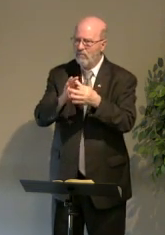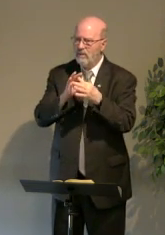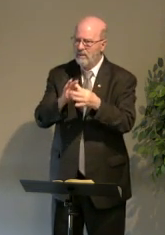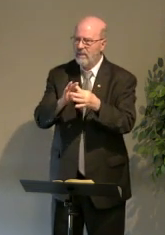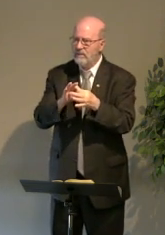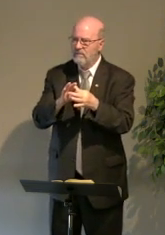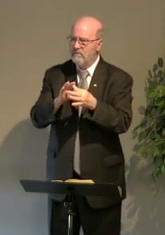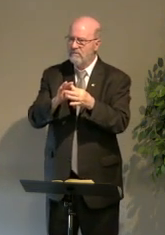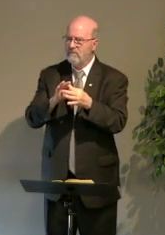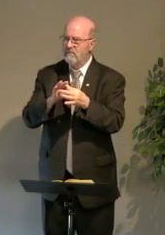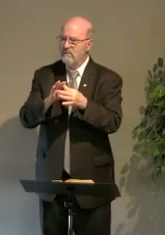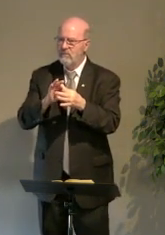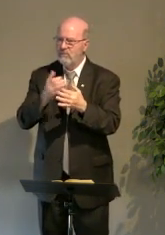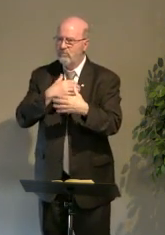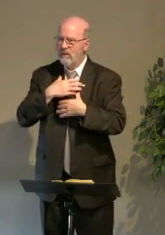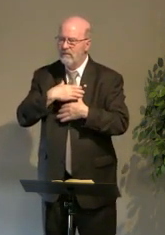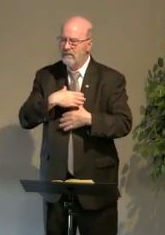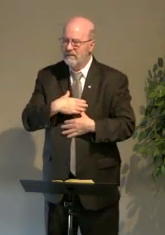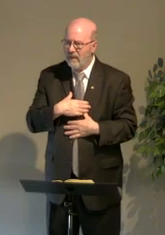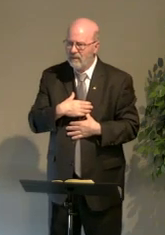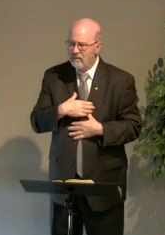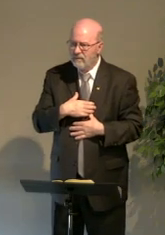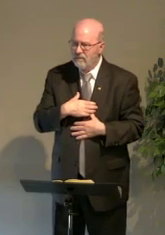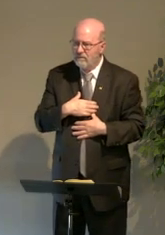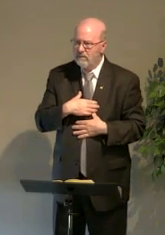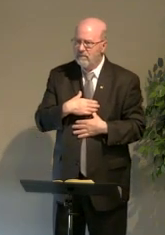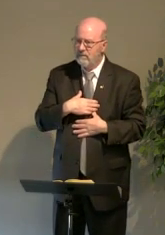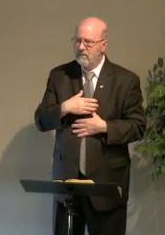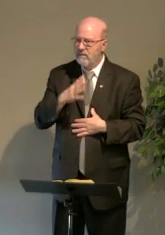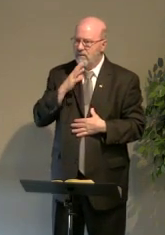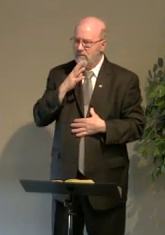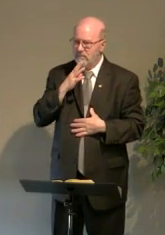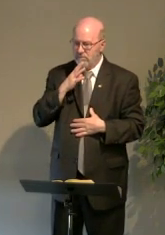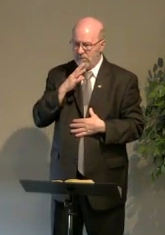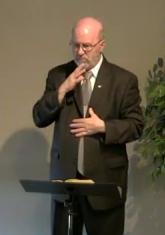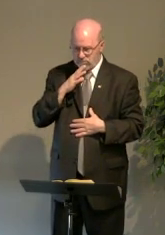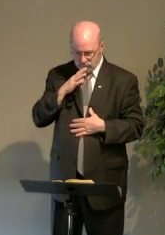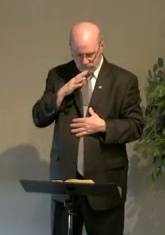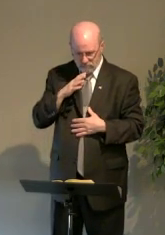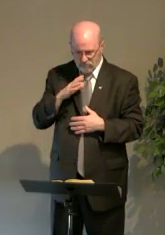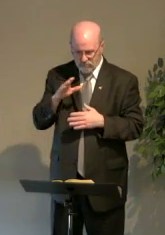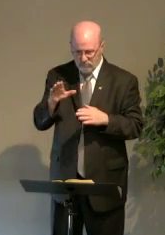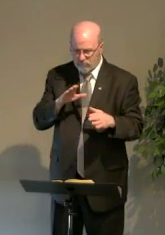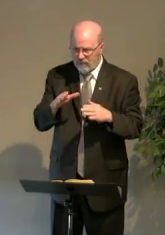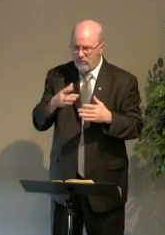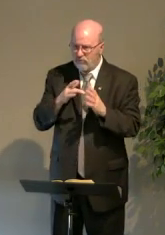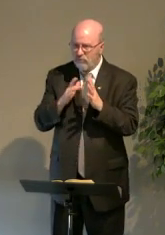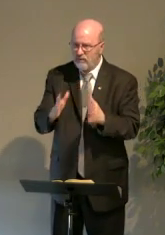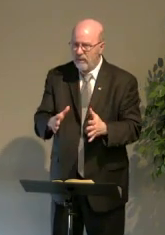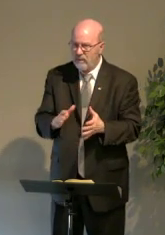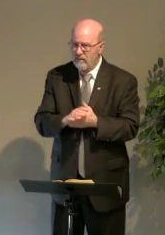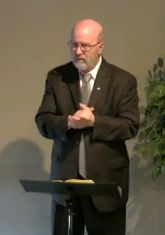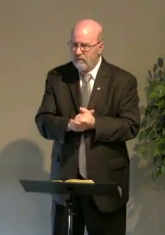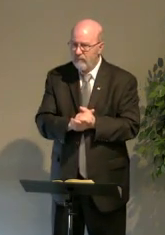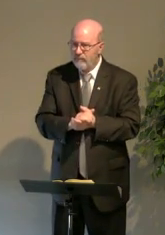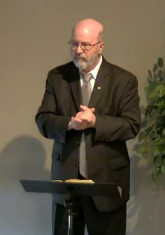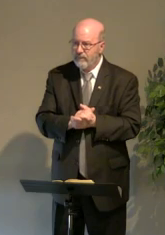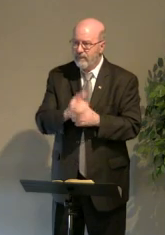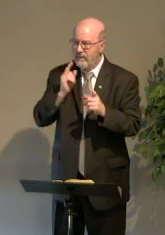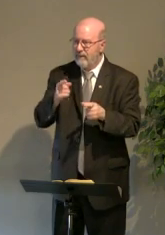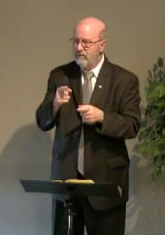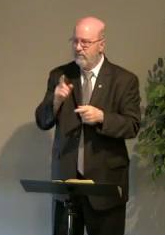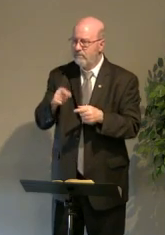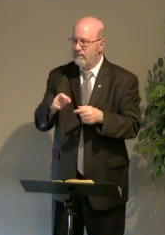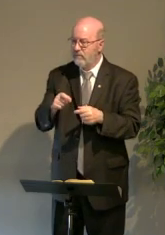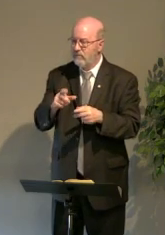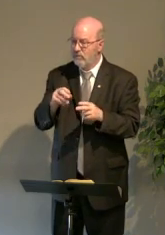relationship to our desires? You know, because let's talk about practical Christianity for just a little bit. The answer should be that we